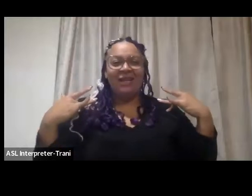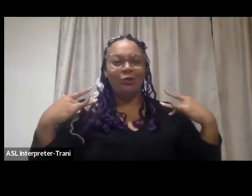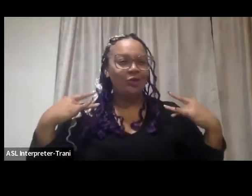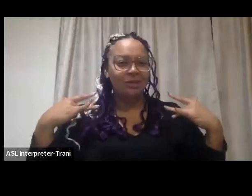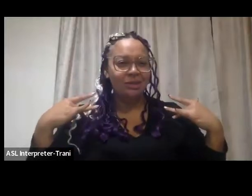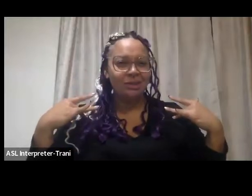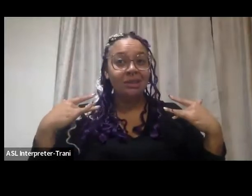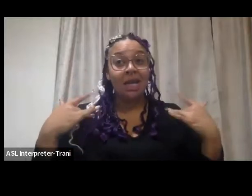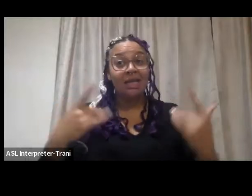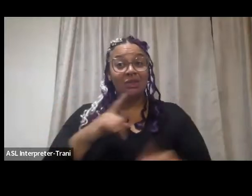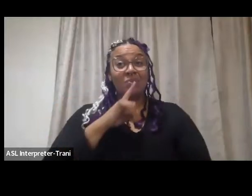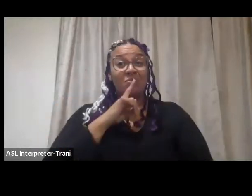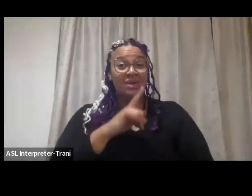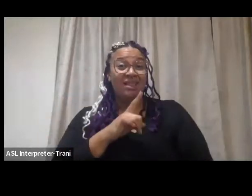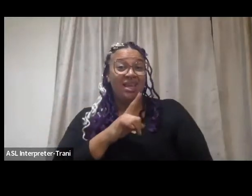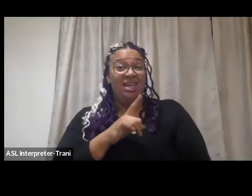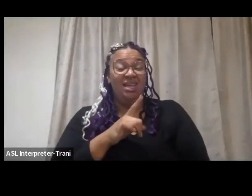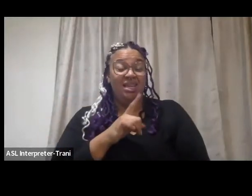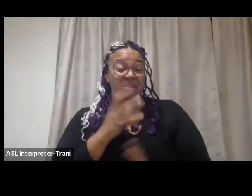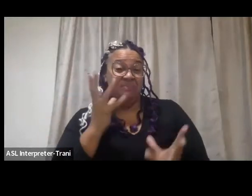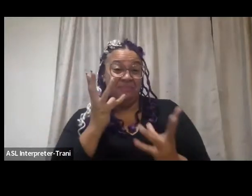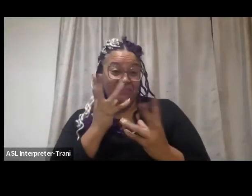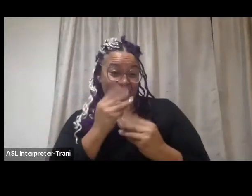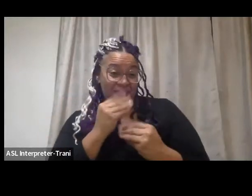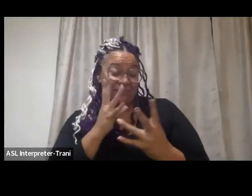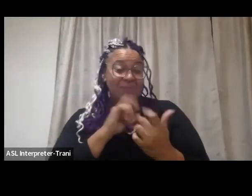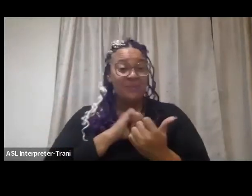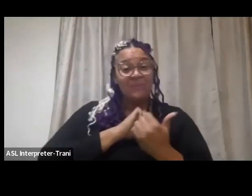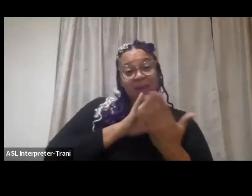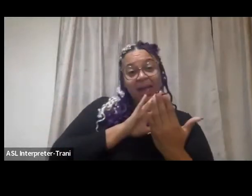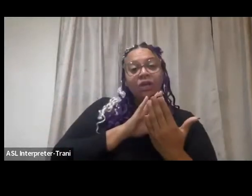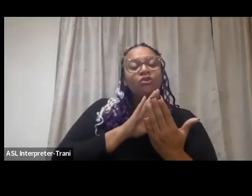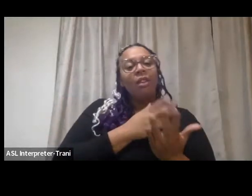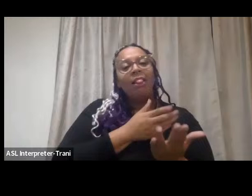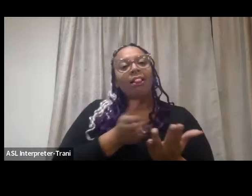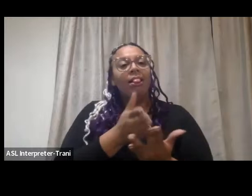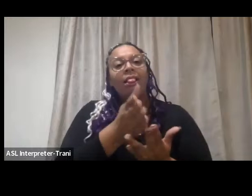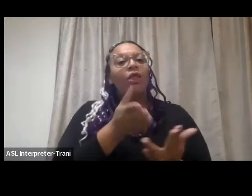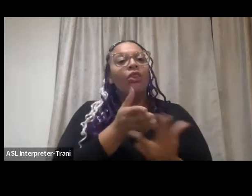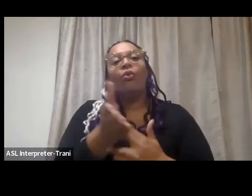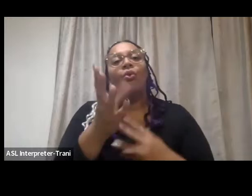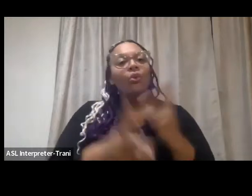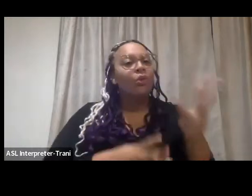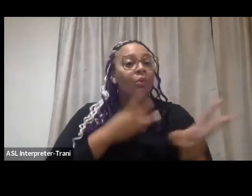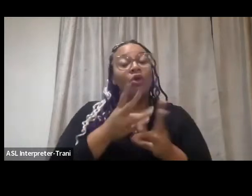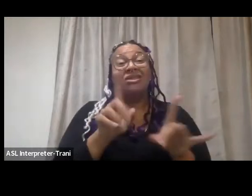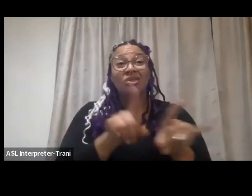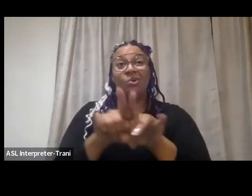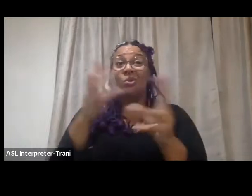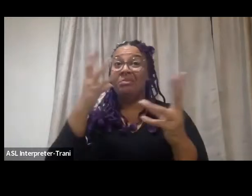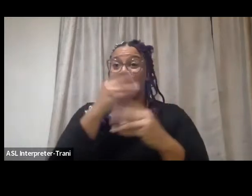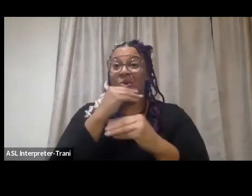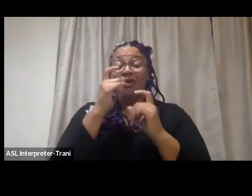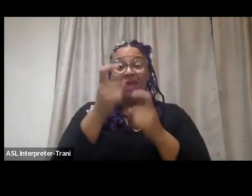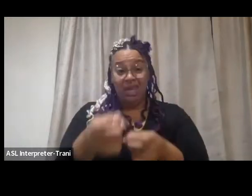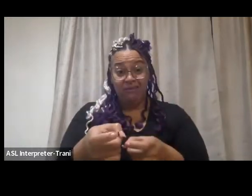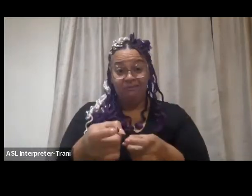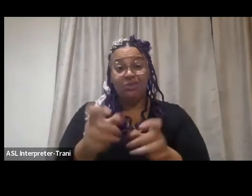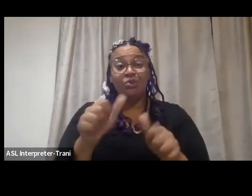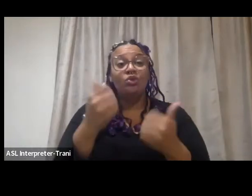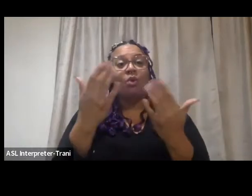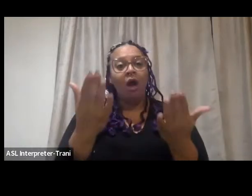and it's a really gorgeous way and to move through the world, as well as a really gorgeous gift to offer